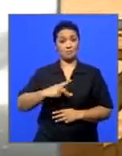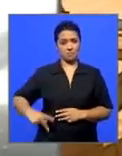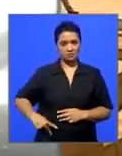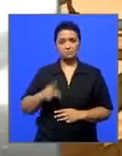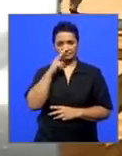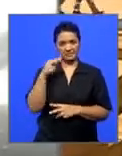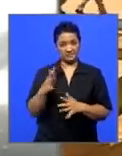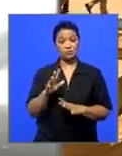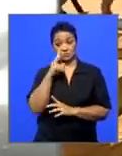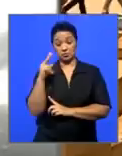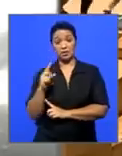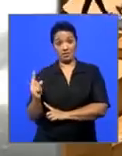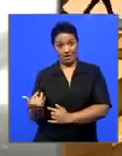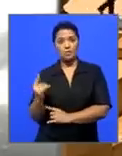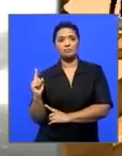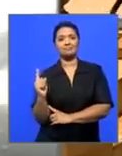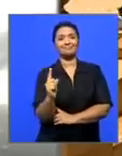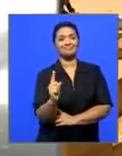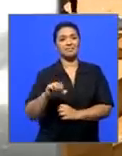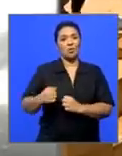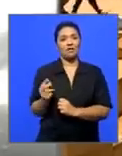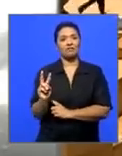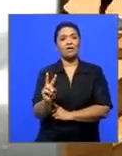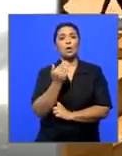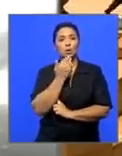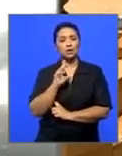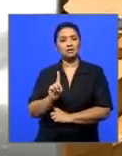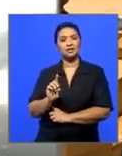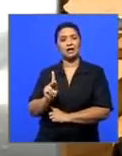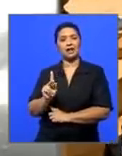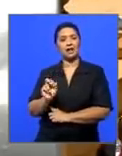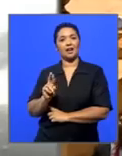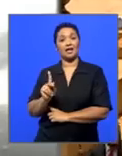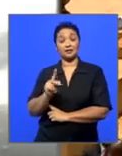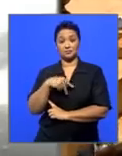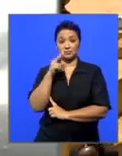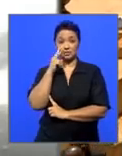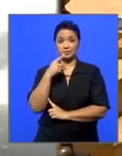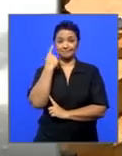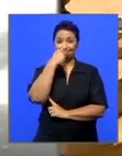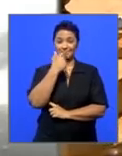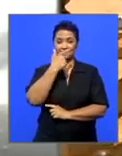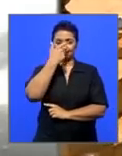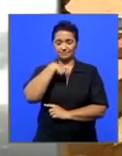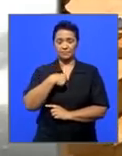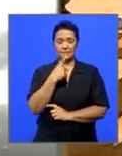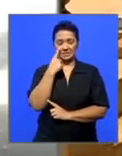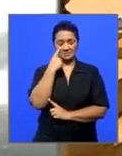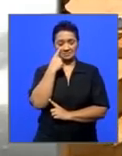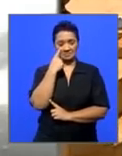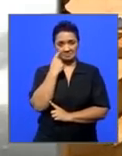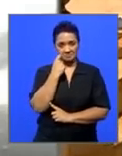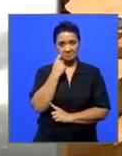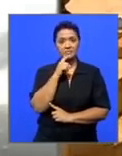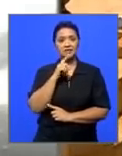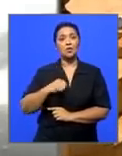de Klerk walking past with his wife. A very emotional scene. You could see that they were shedding a tear. Definitely his